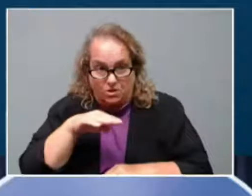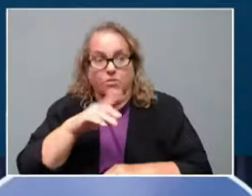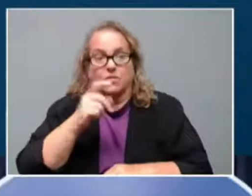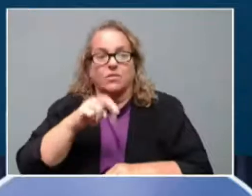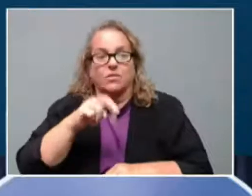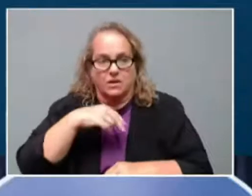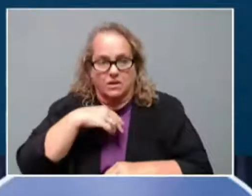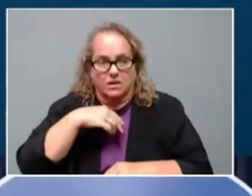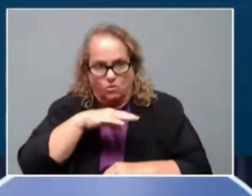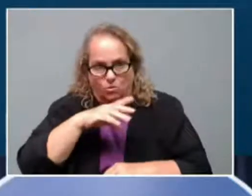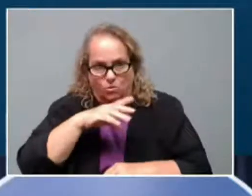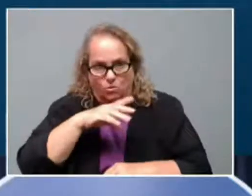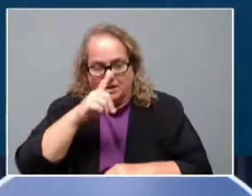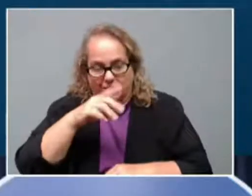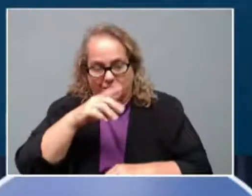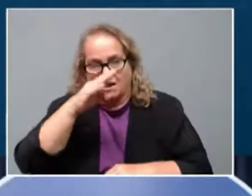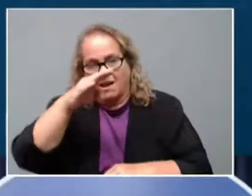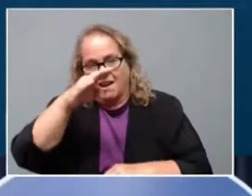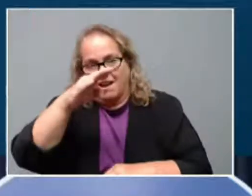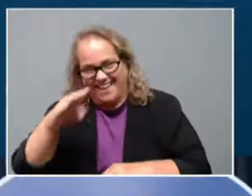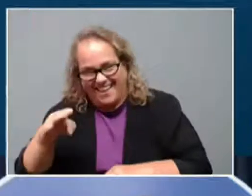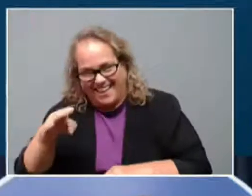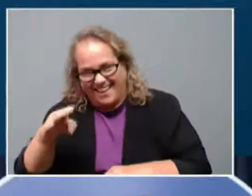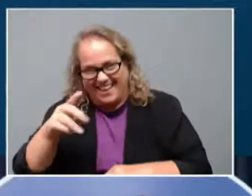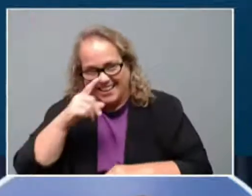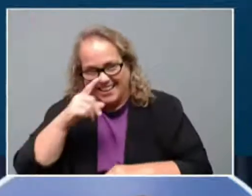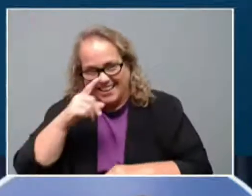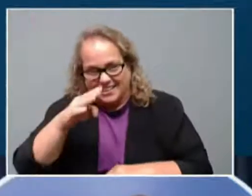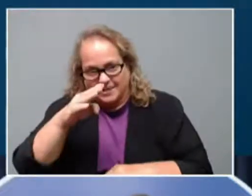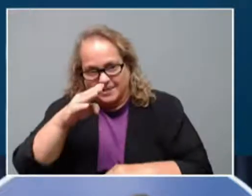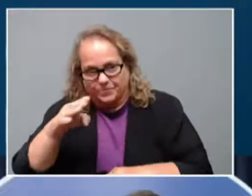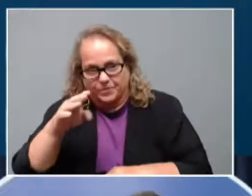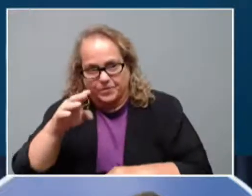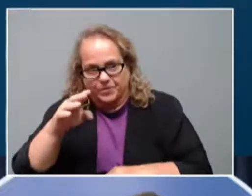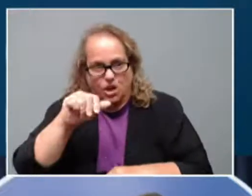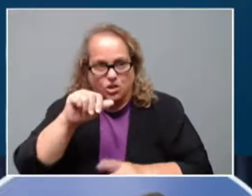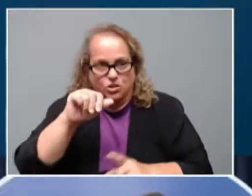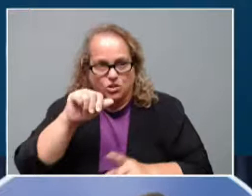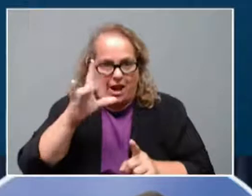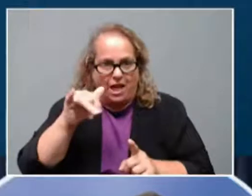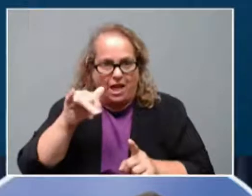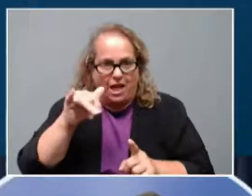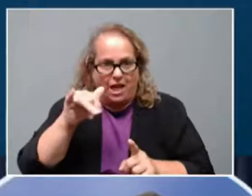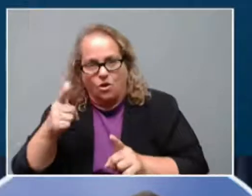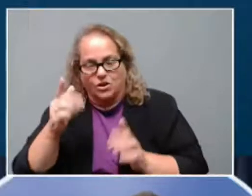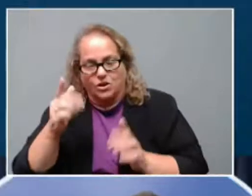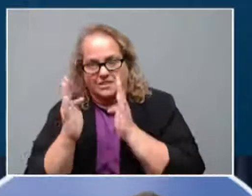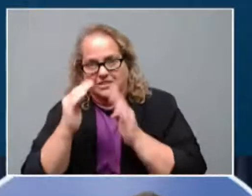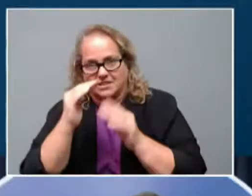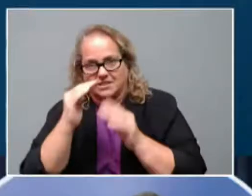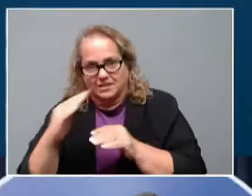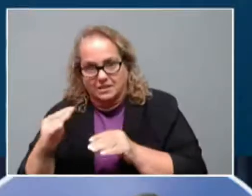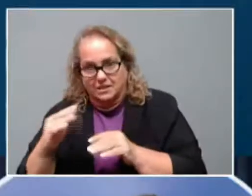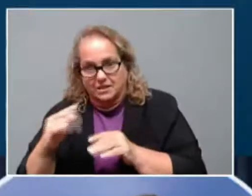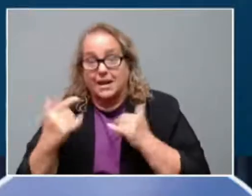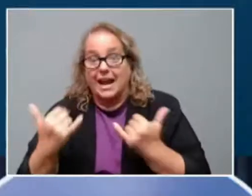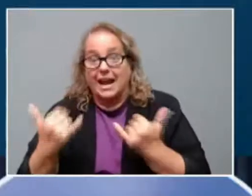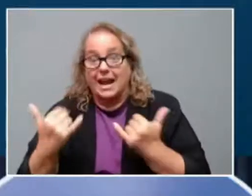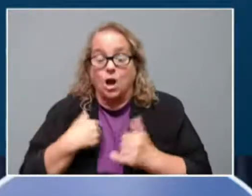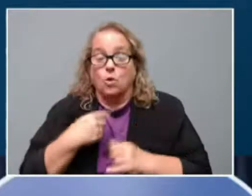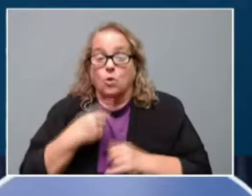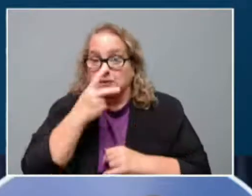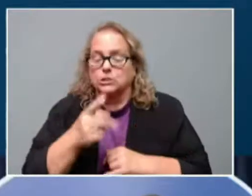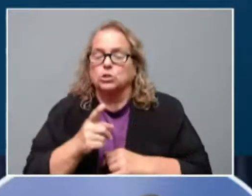the downward curve. What we are seeing is a need, a real need to get people